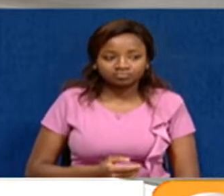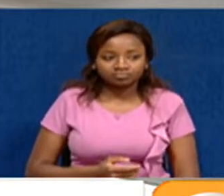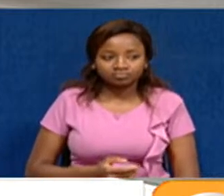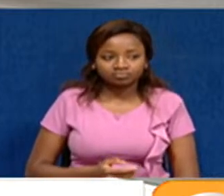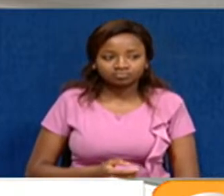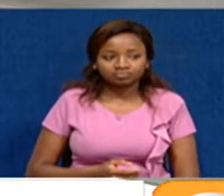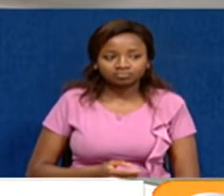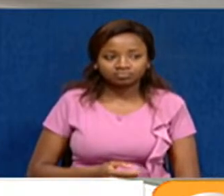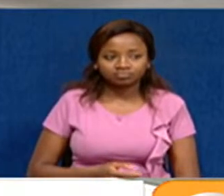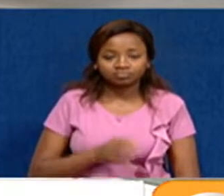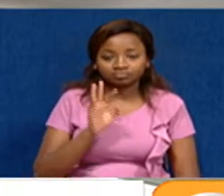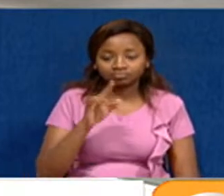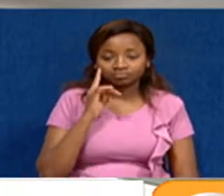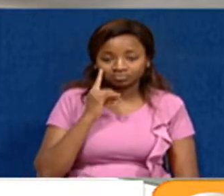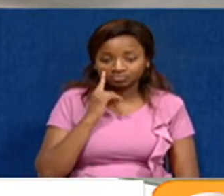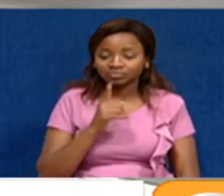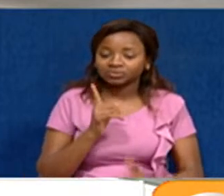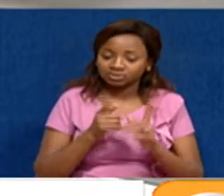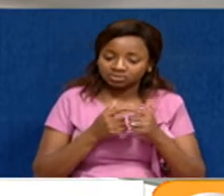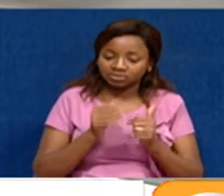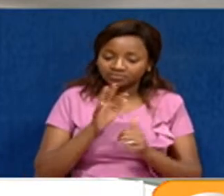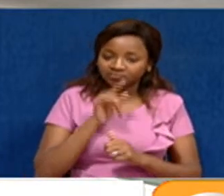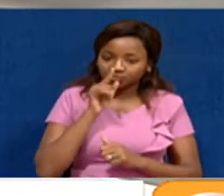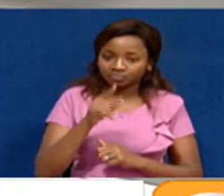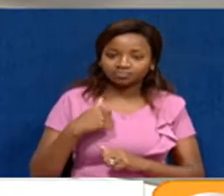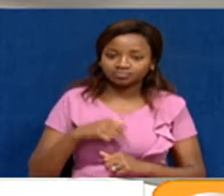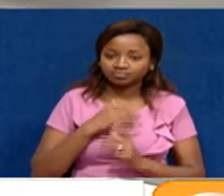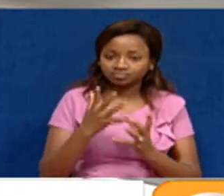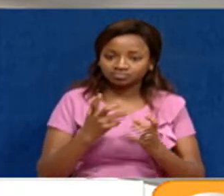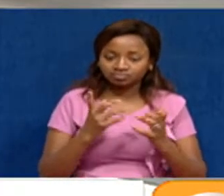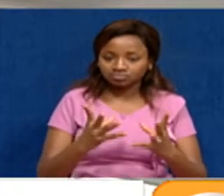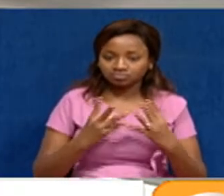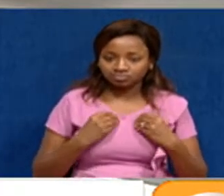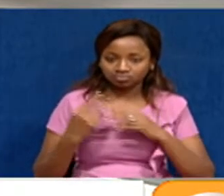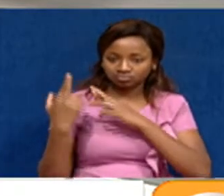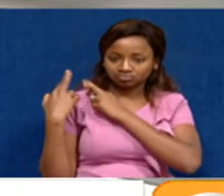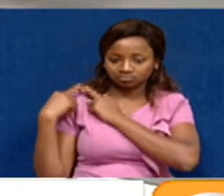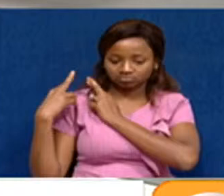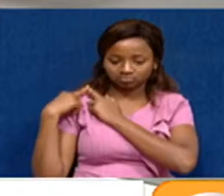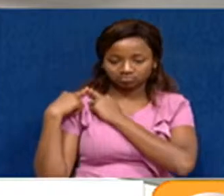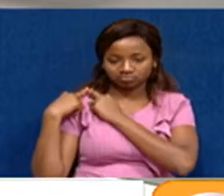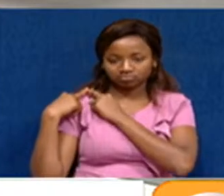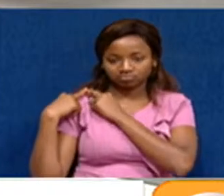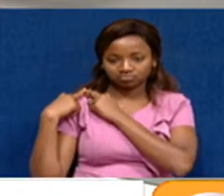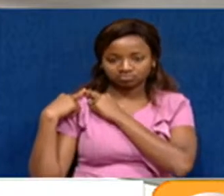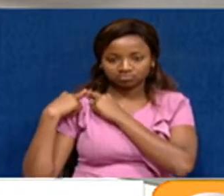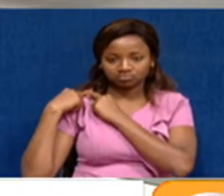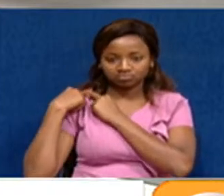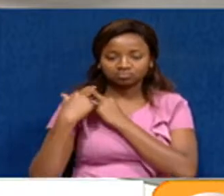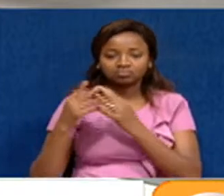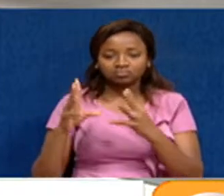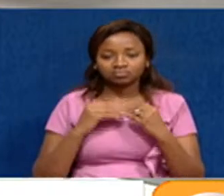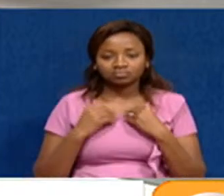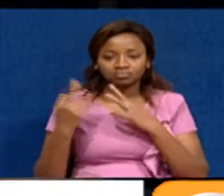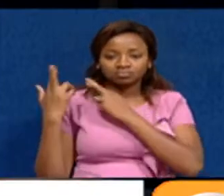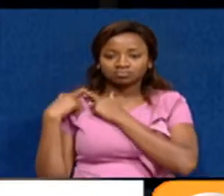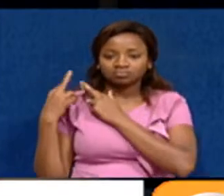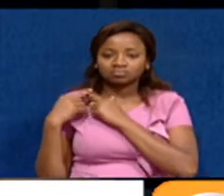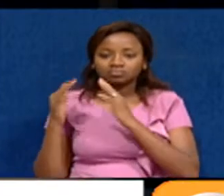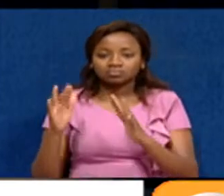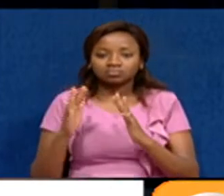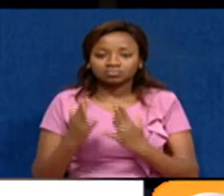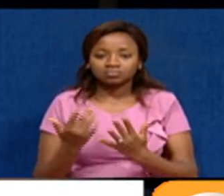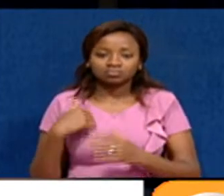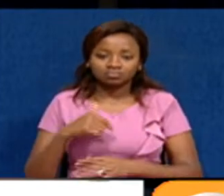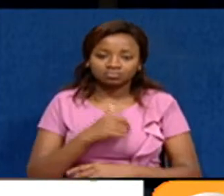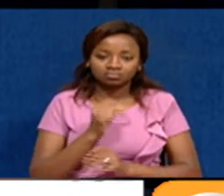That is where we have to take responsibility. We must take responsibility by ensuring